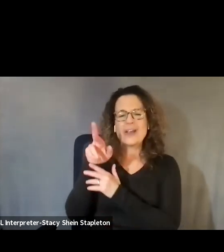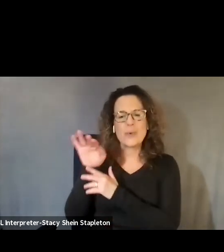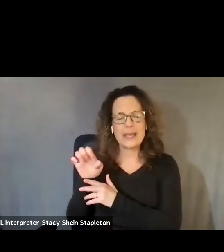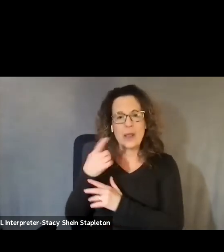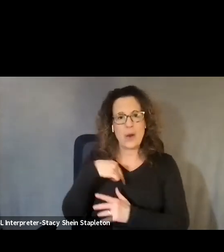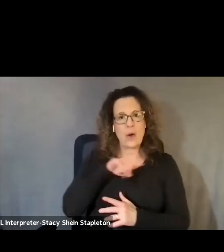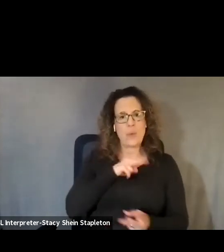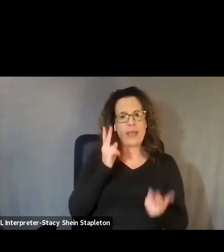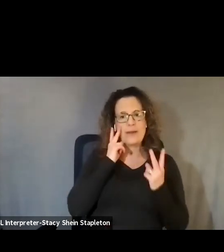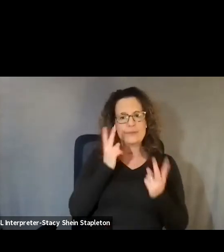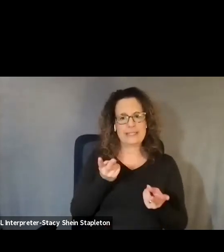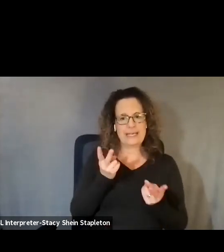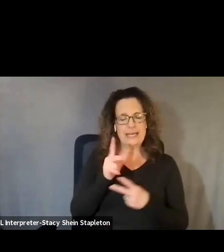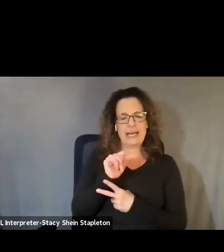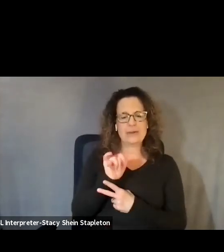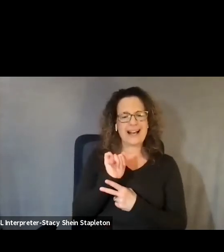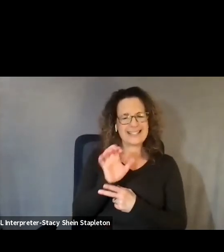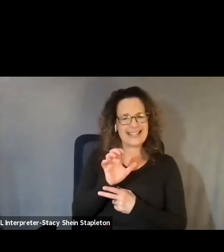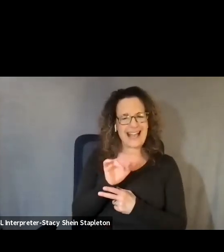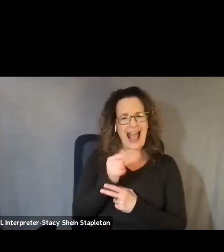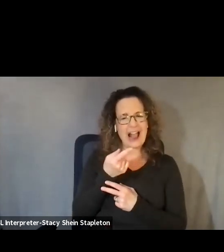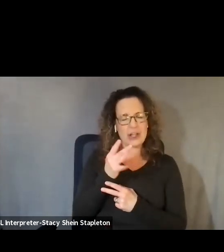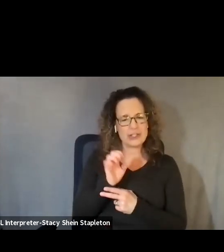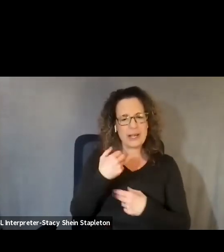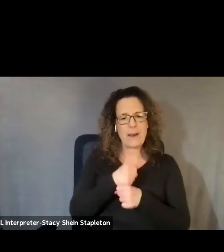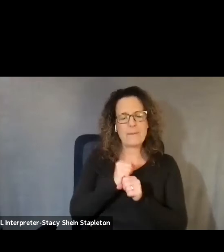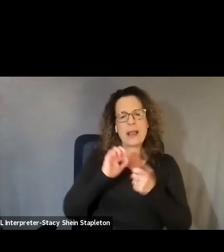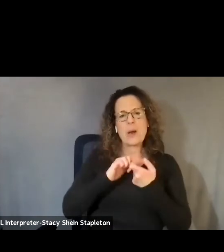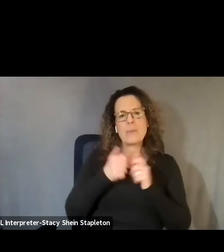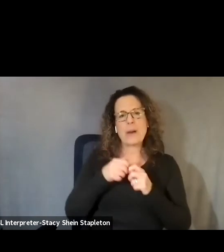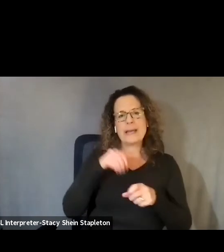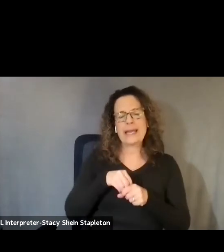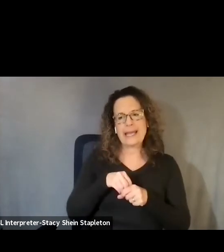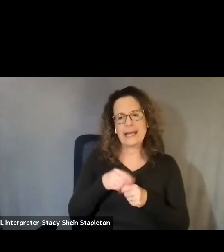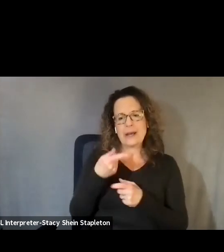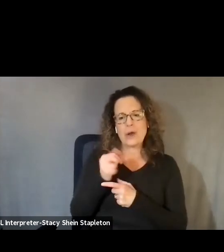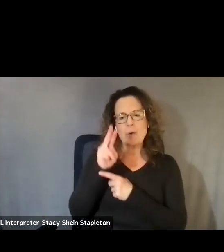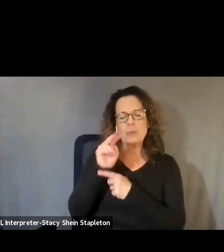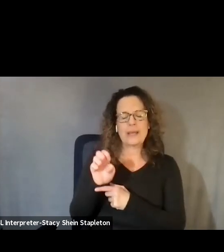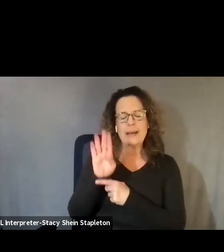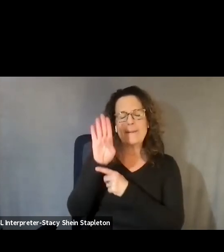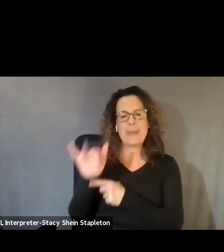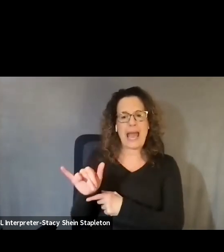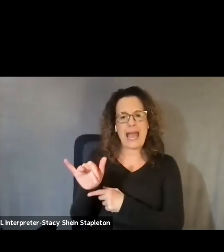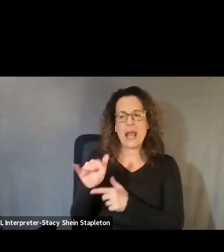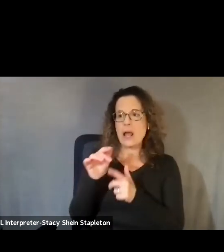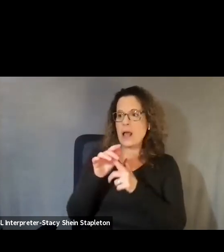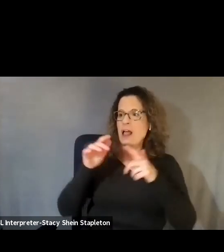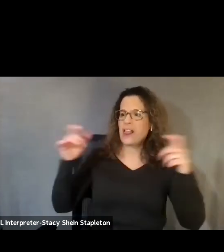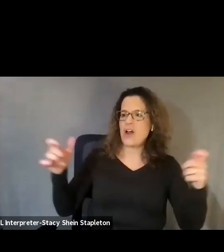also seen how toxic algae can create problems in Green Bay, the world's